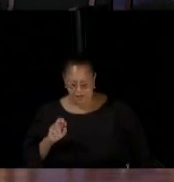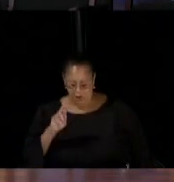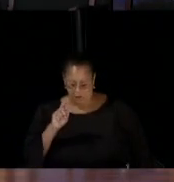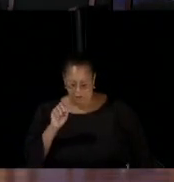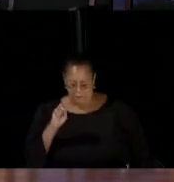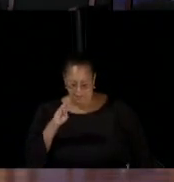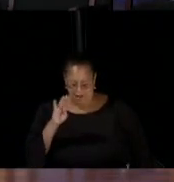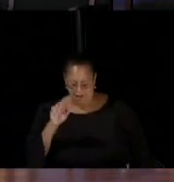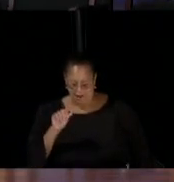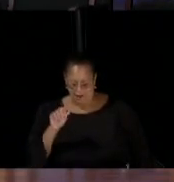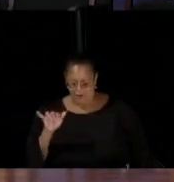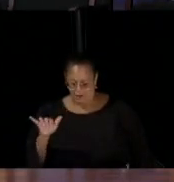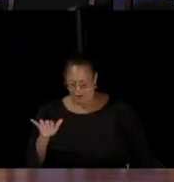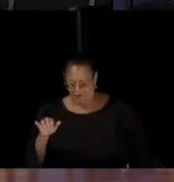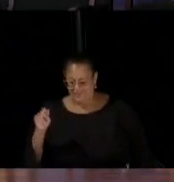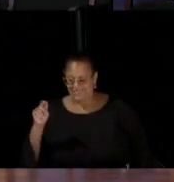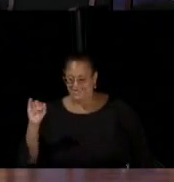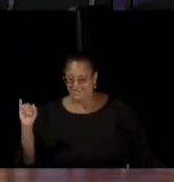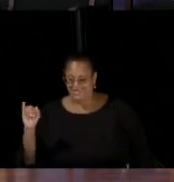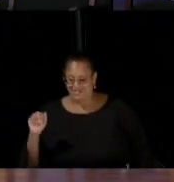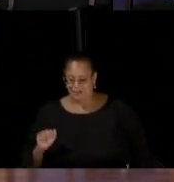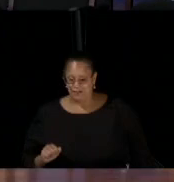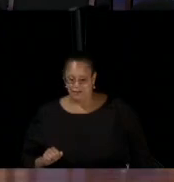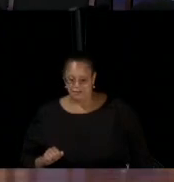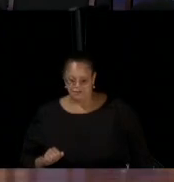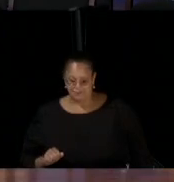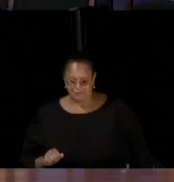Rebecca Yinging Ni.